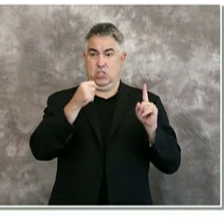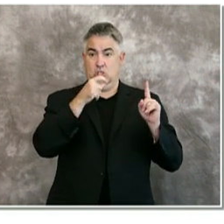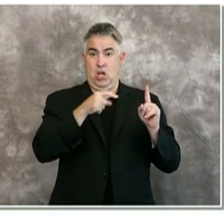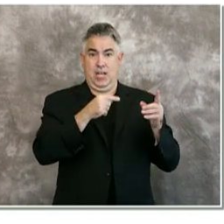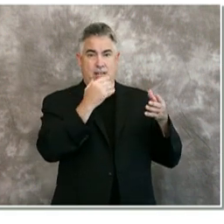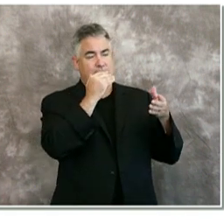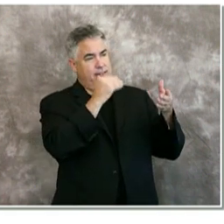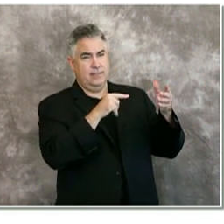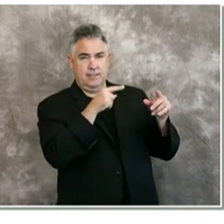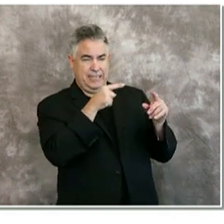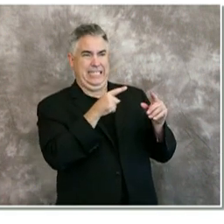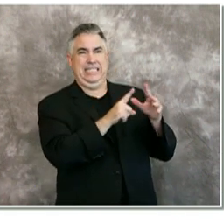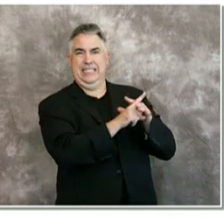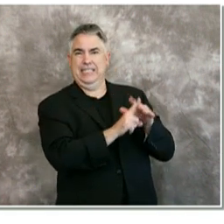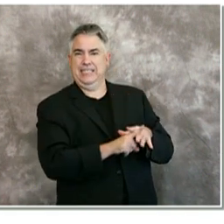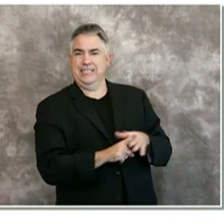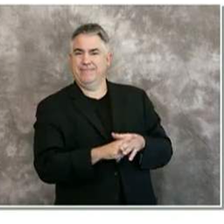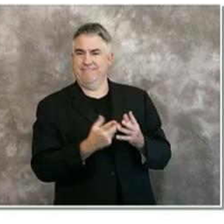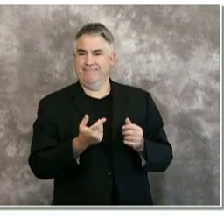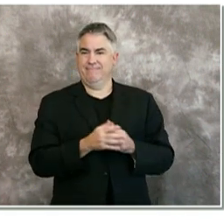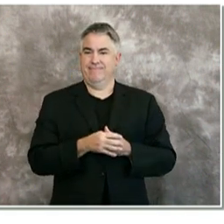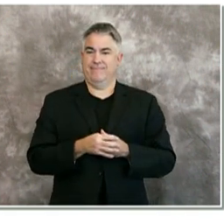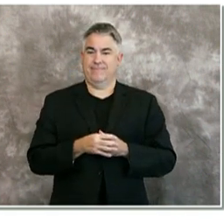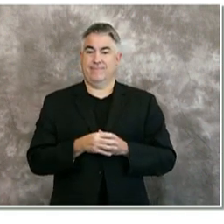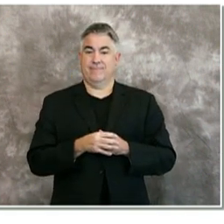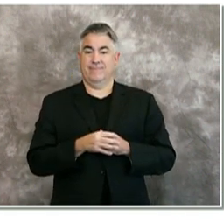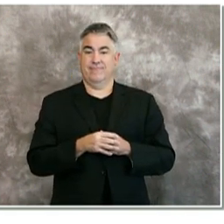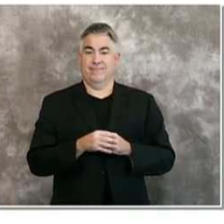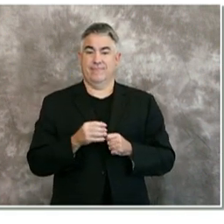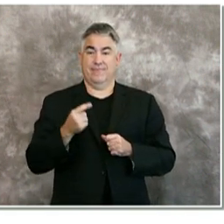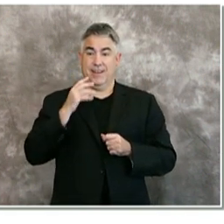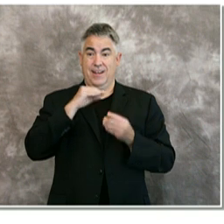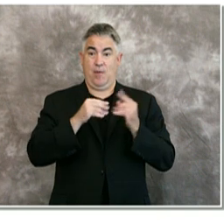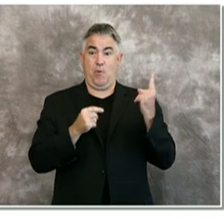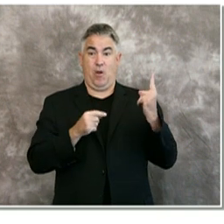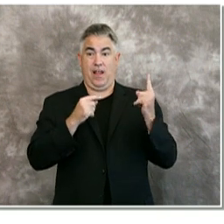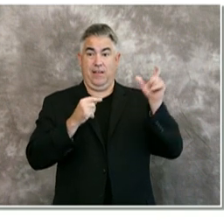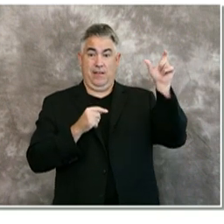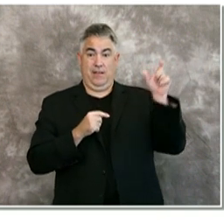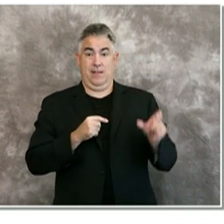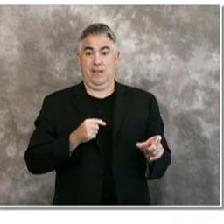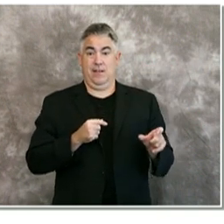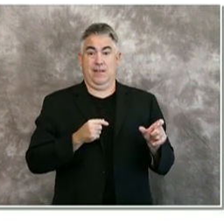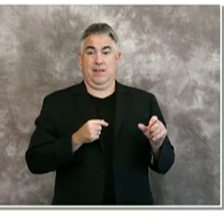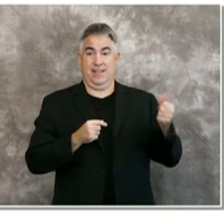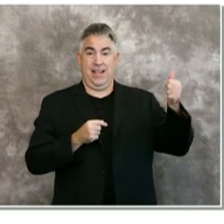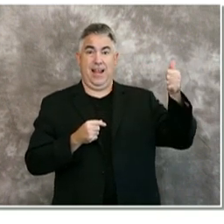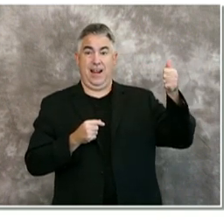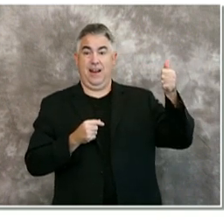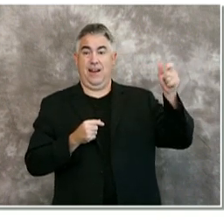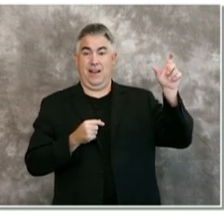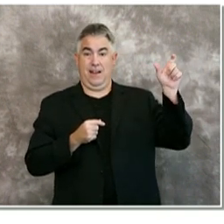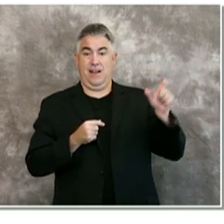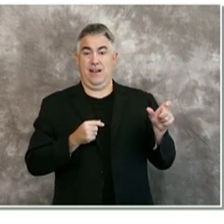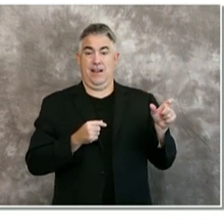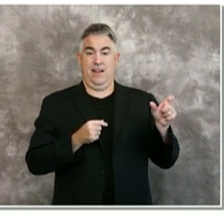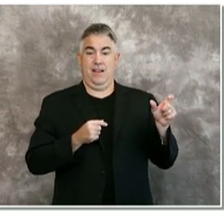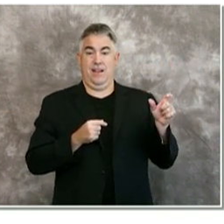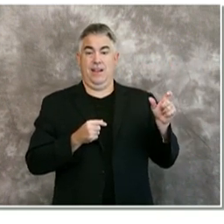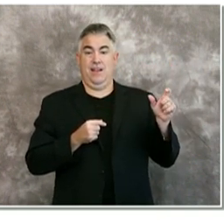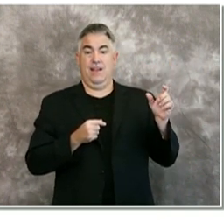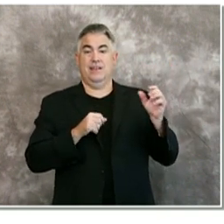we have them identified here. We changed trigger number 1 and number 10 to be consistent with the